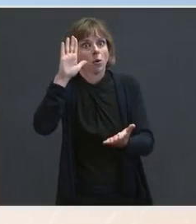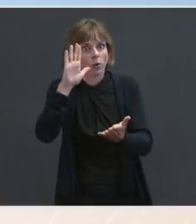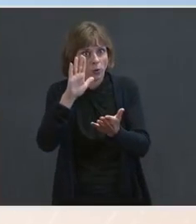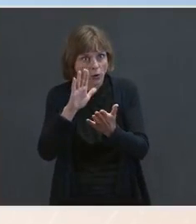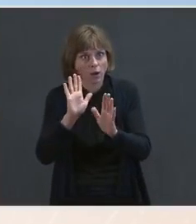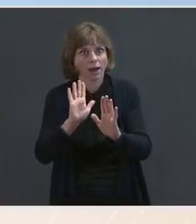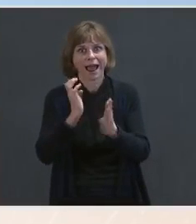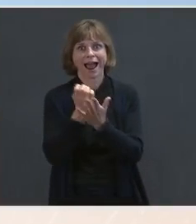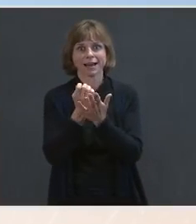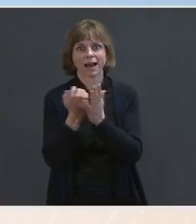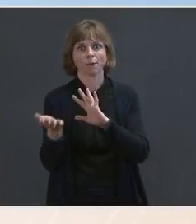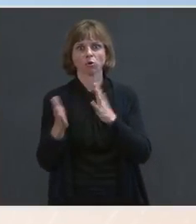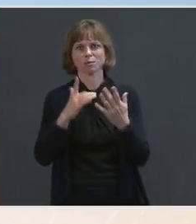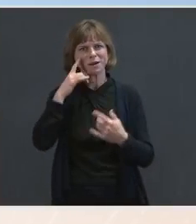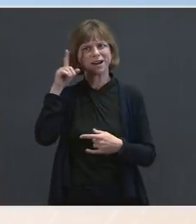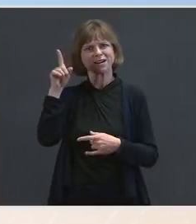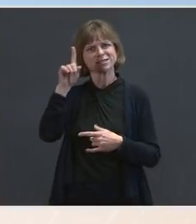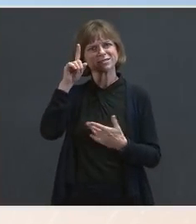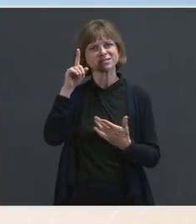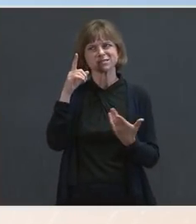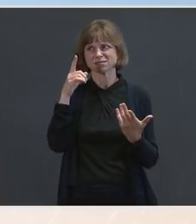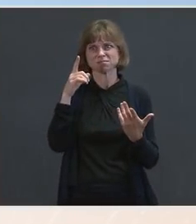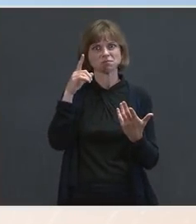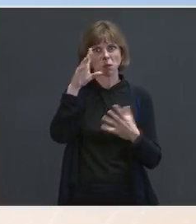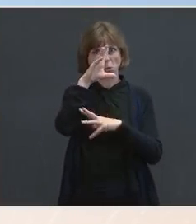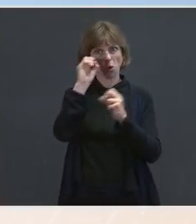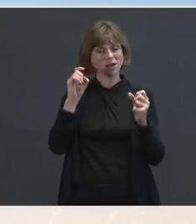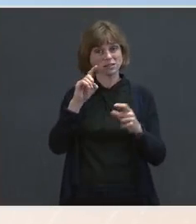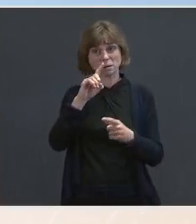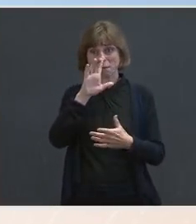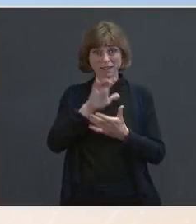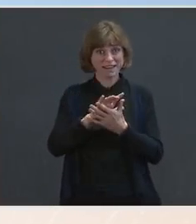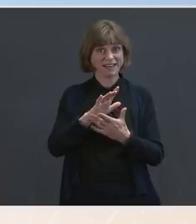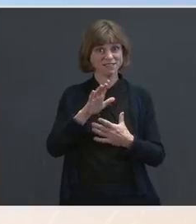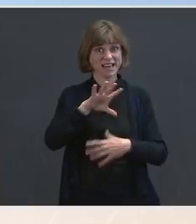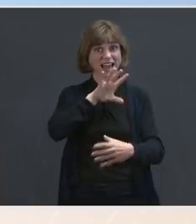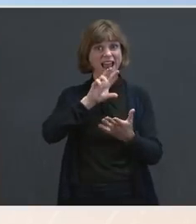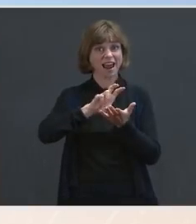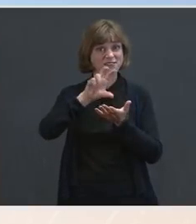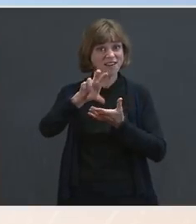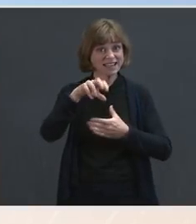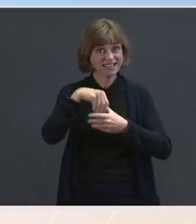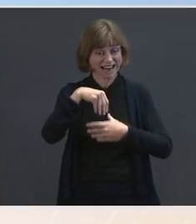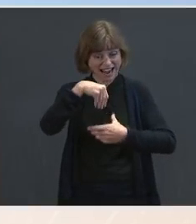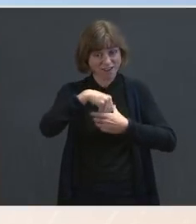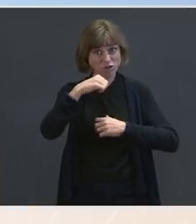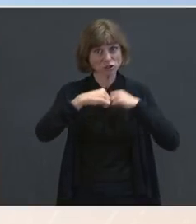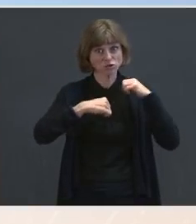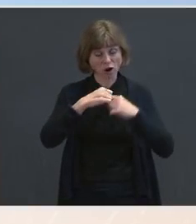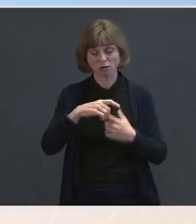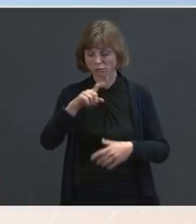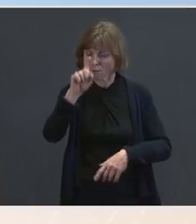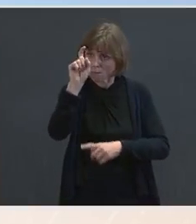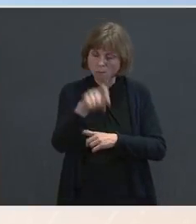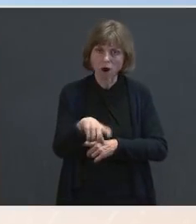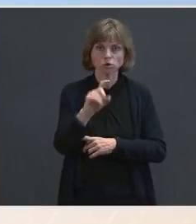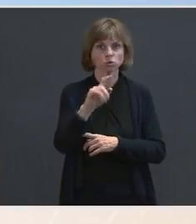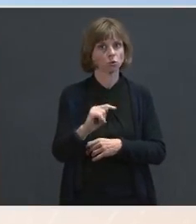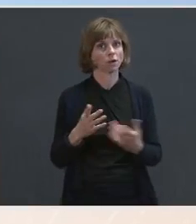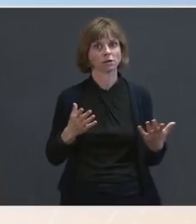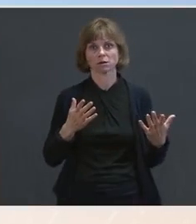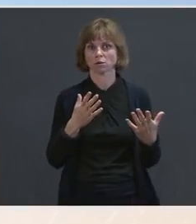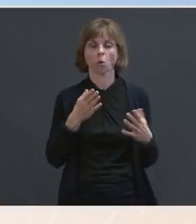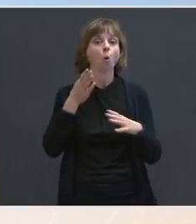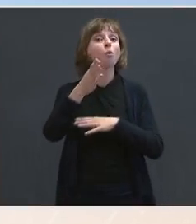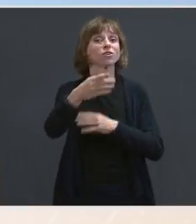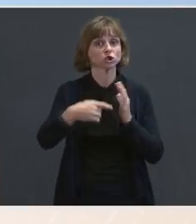in infrastructure is imperative and long overdue. He believes that modernizing our immigration system is long